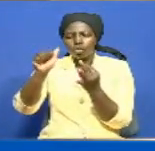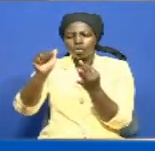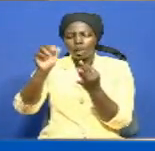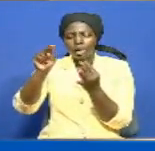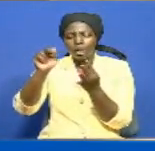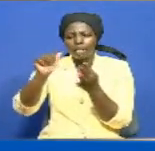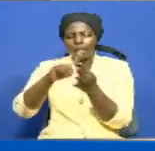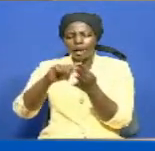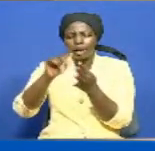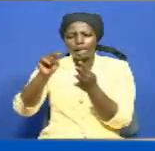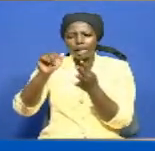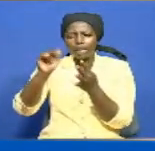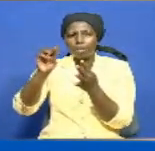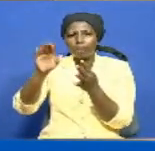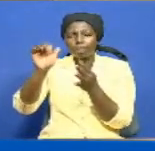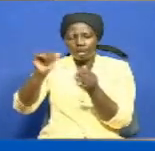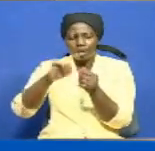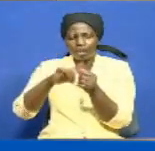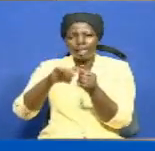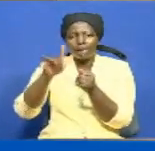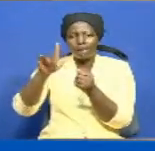Namibia, and Liberia.